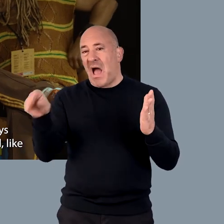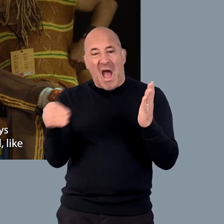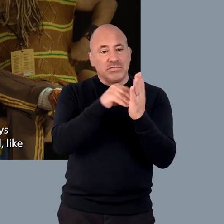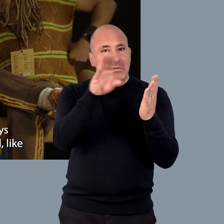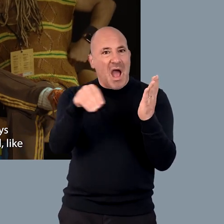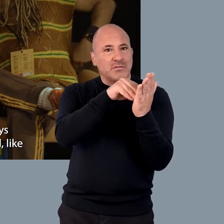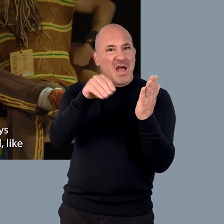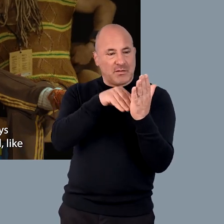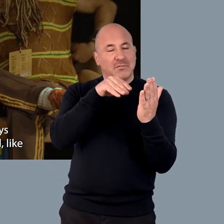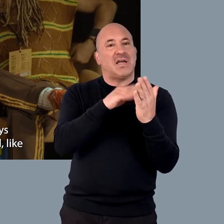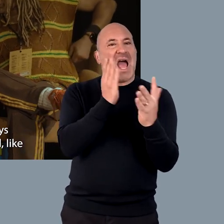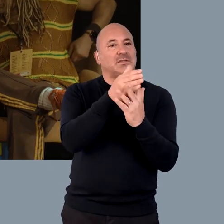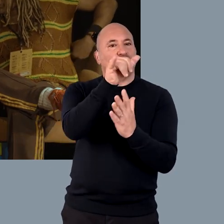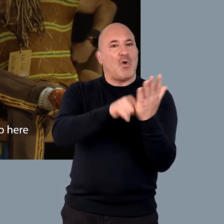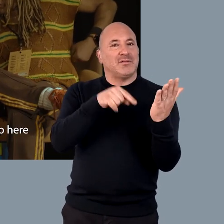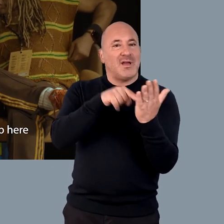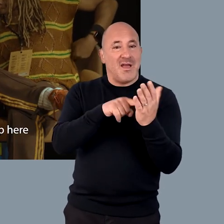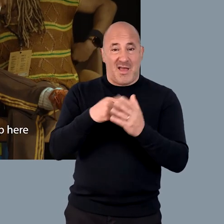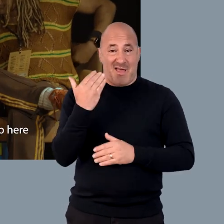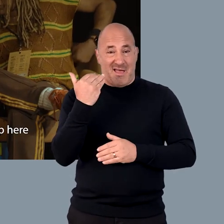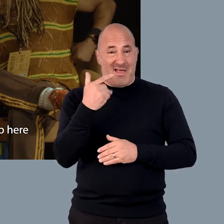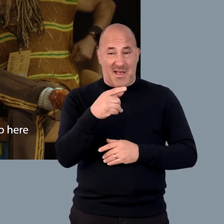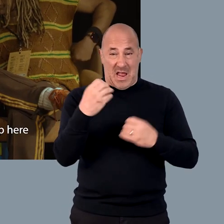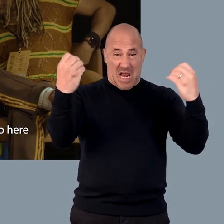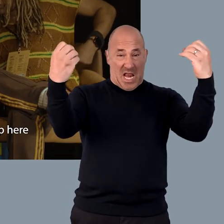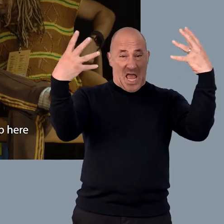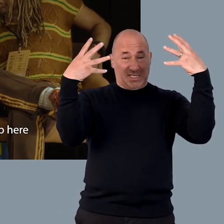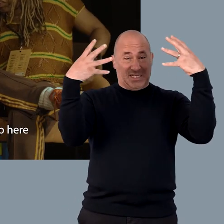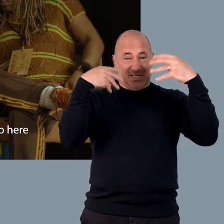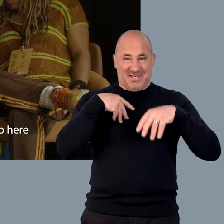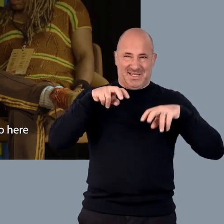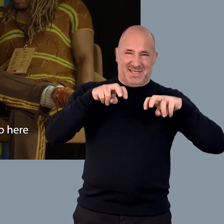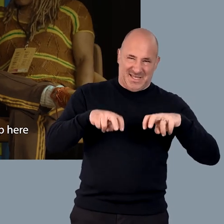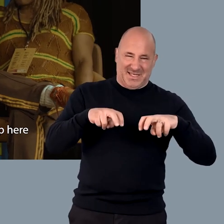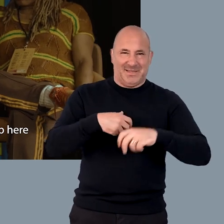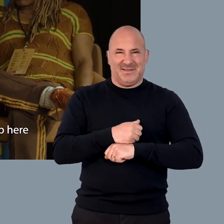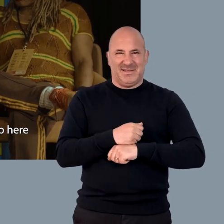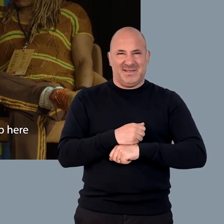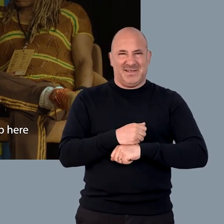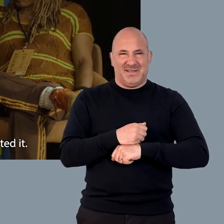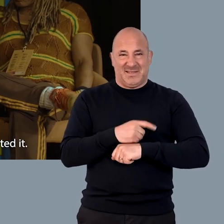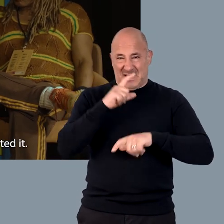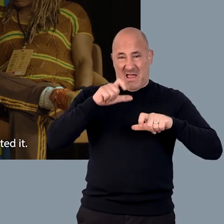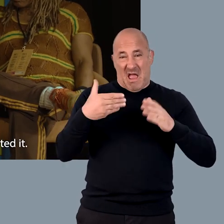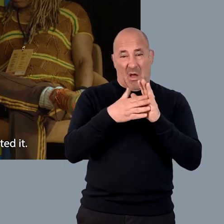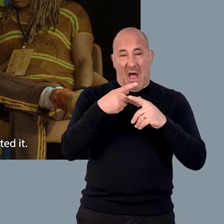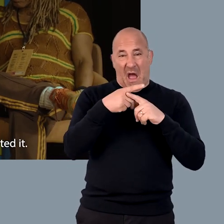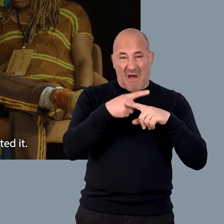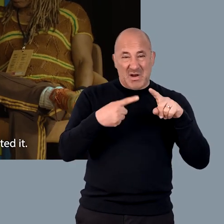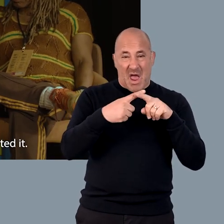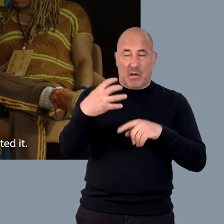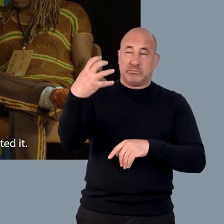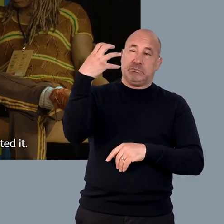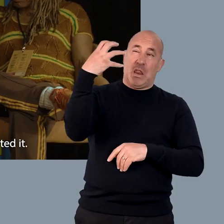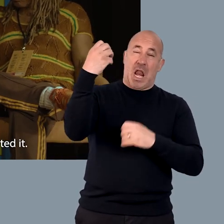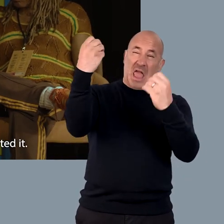actually I need Like just before this we had these bright lights up here and we were sat here for a little while I could have sat for an extra half